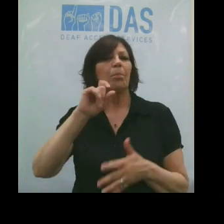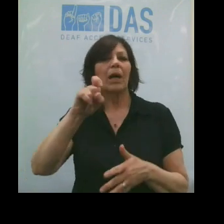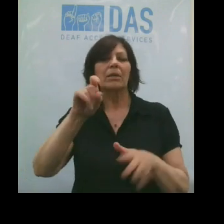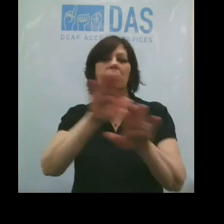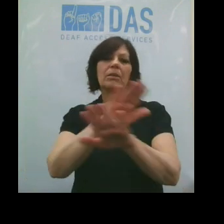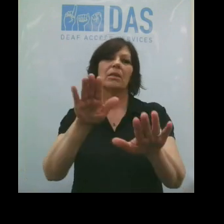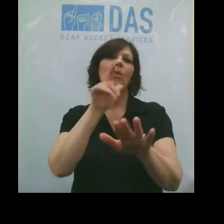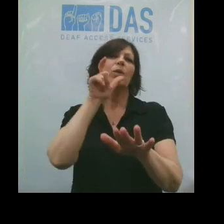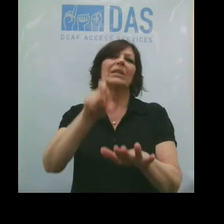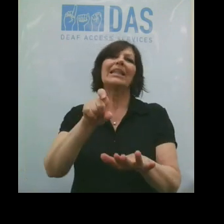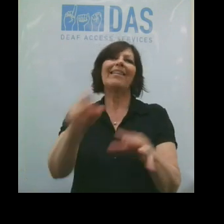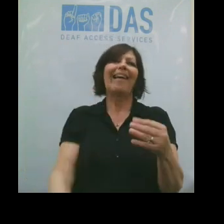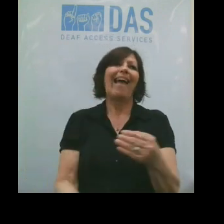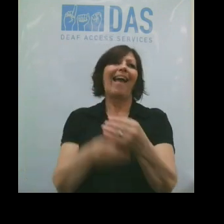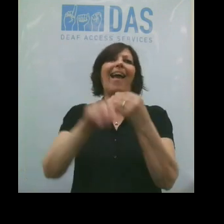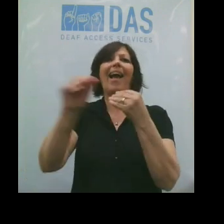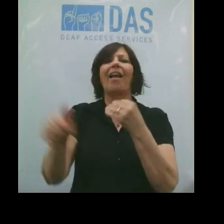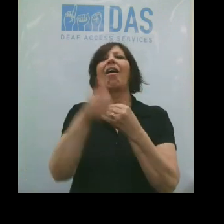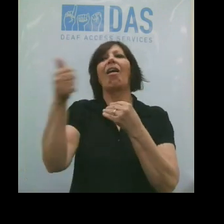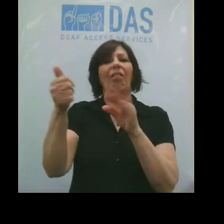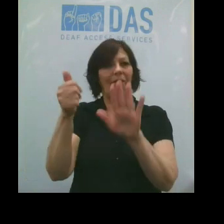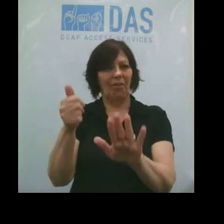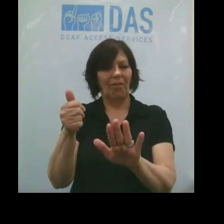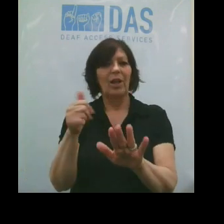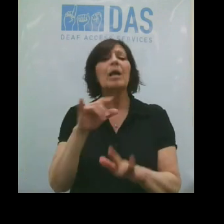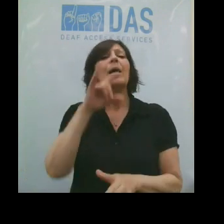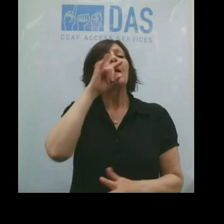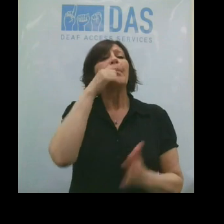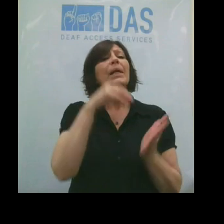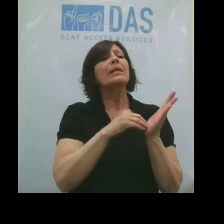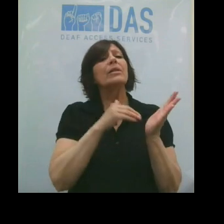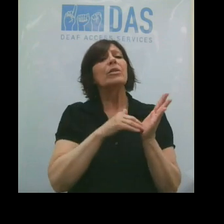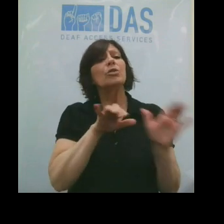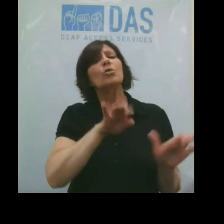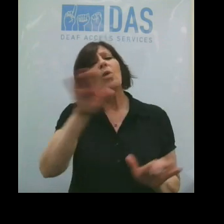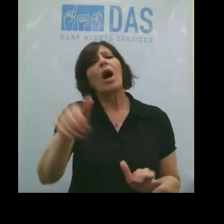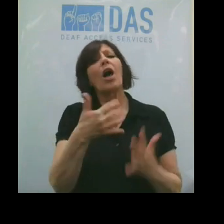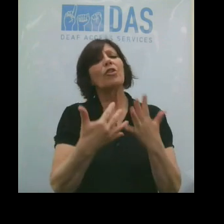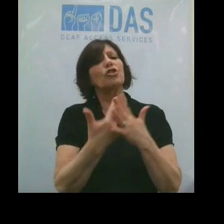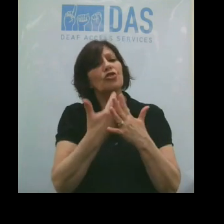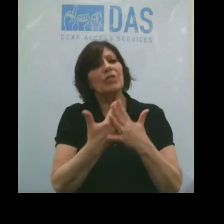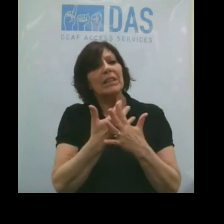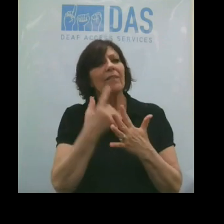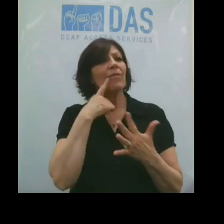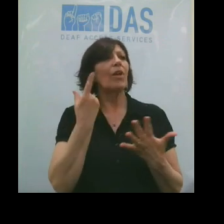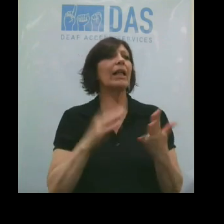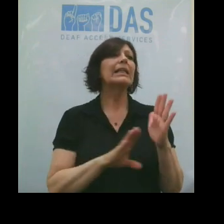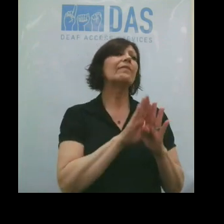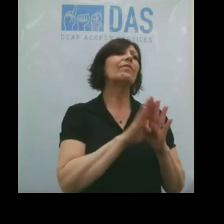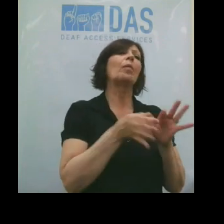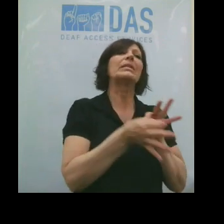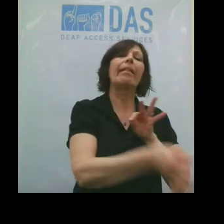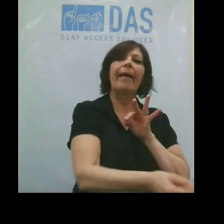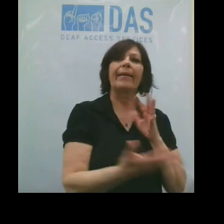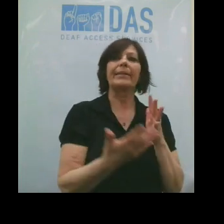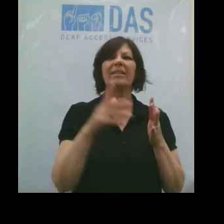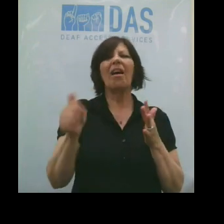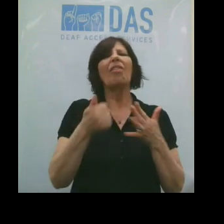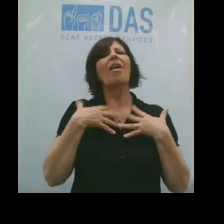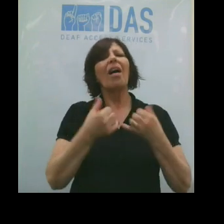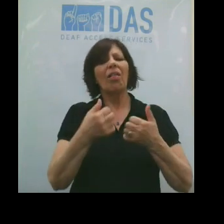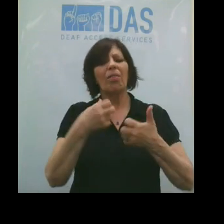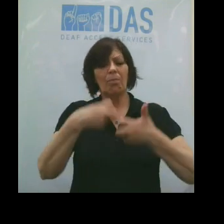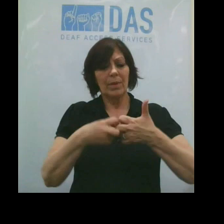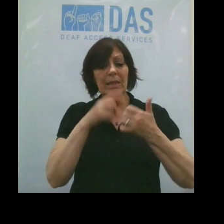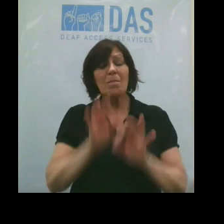COVID-19. So also the pediatricians do some other important screenings like for developmental delays and other health conditions that are